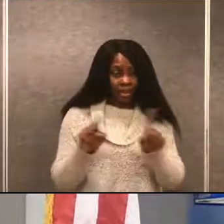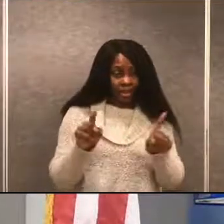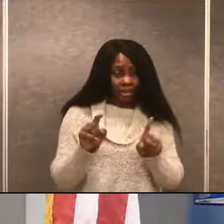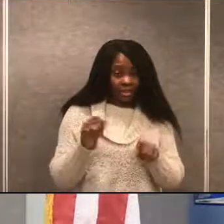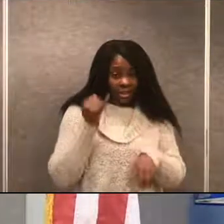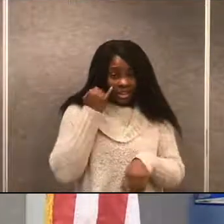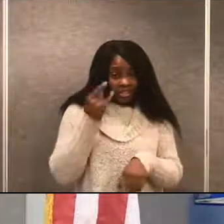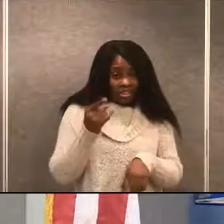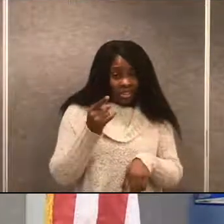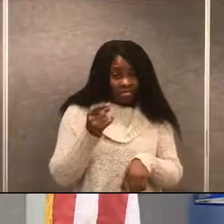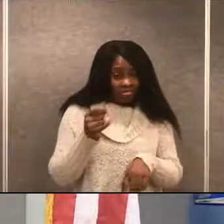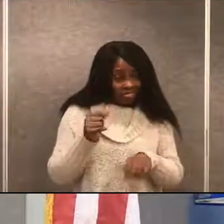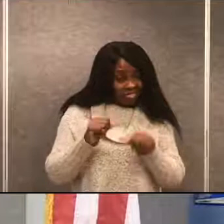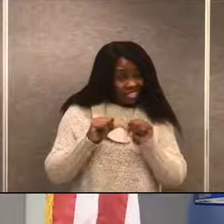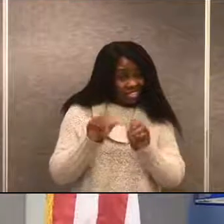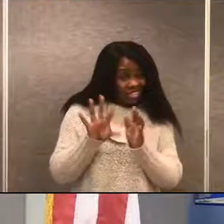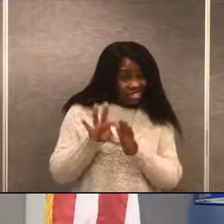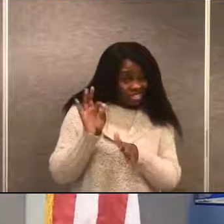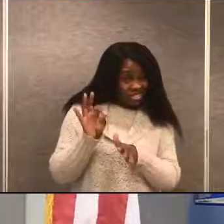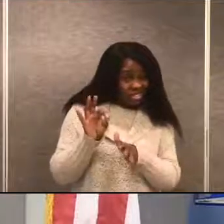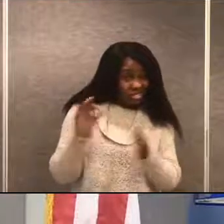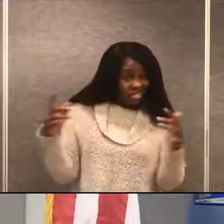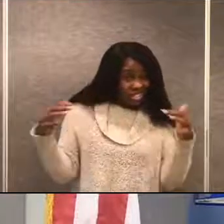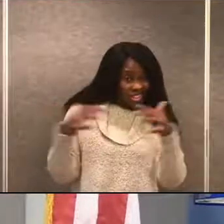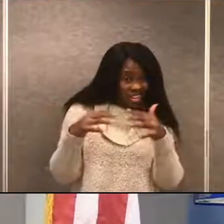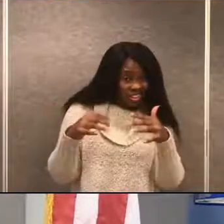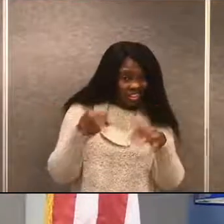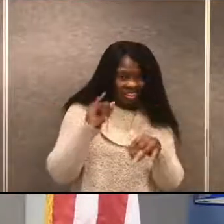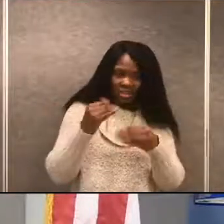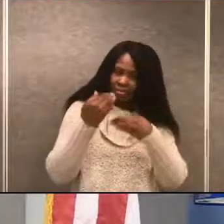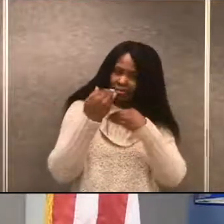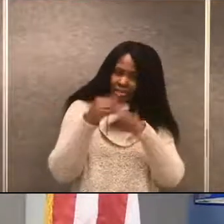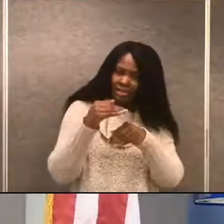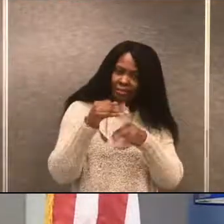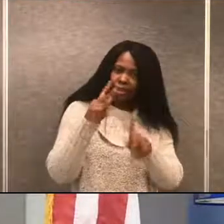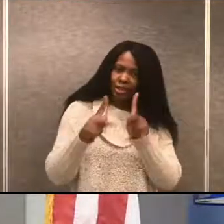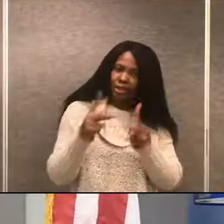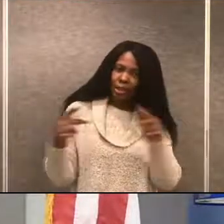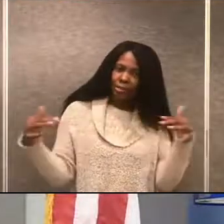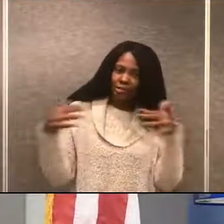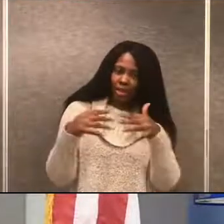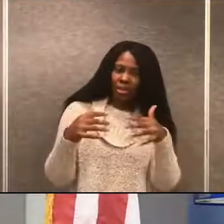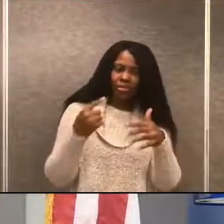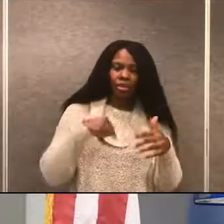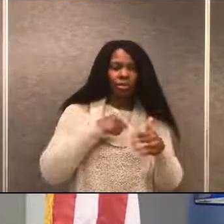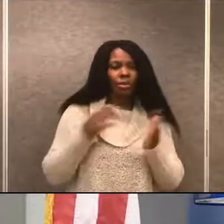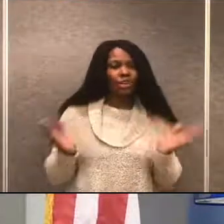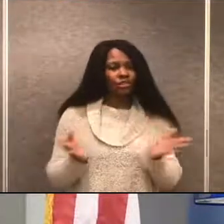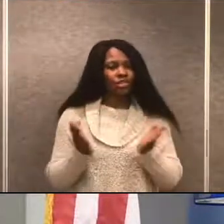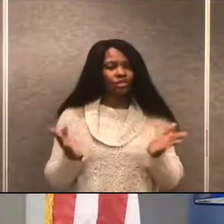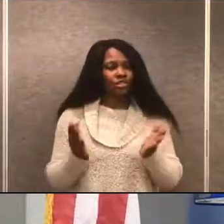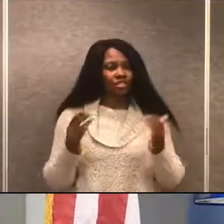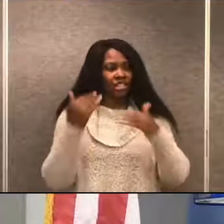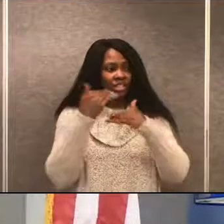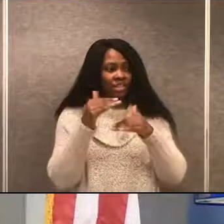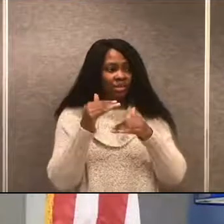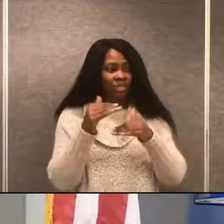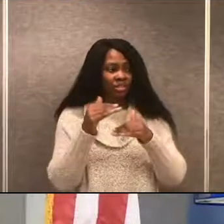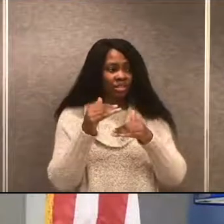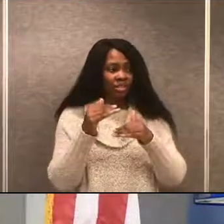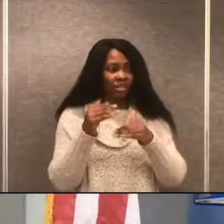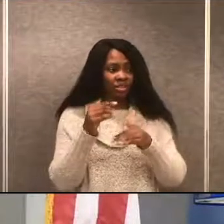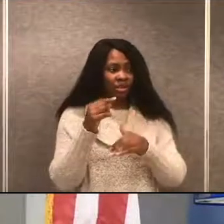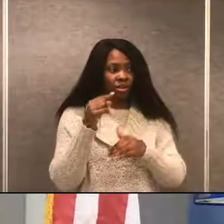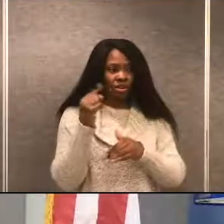you still choose to gather, it's important for you to limit the number of attendees. We encourage you to limit it actually to no more than